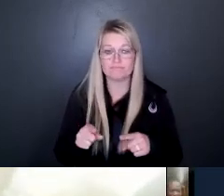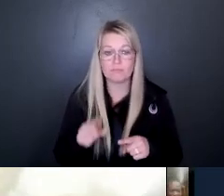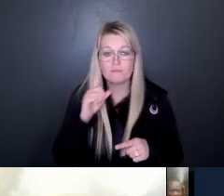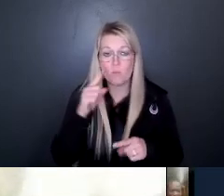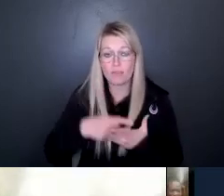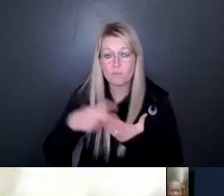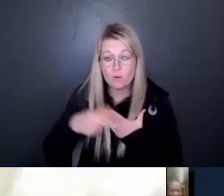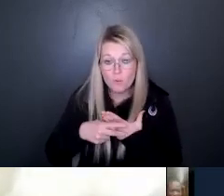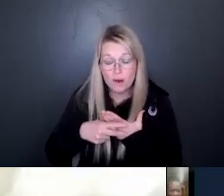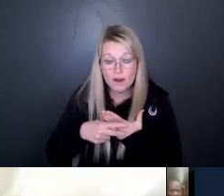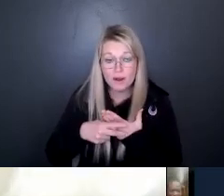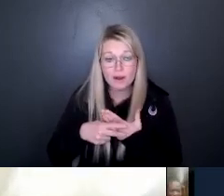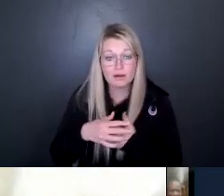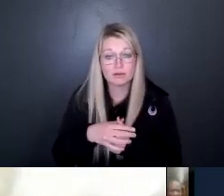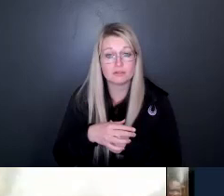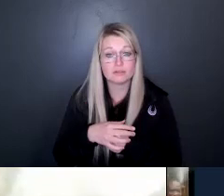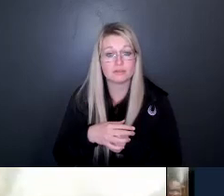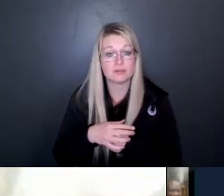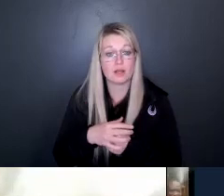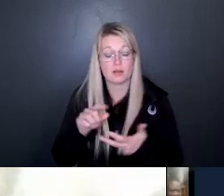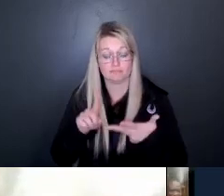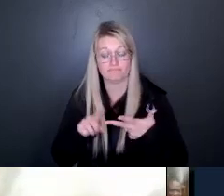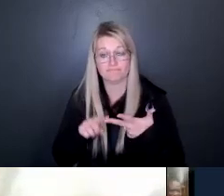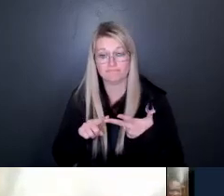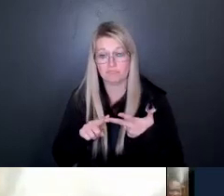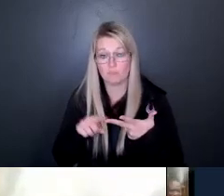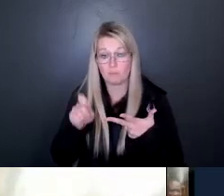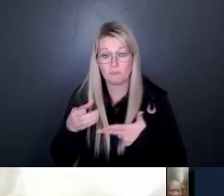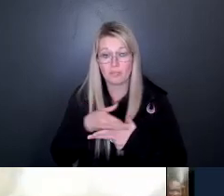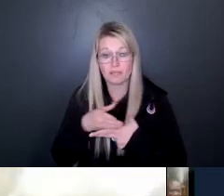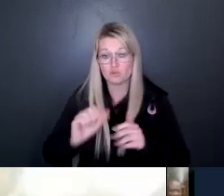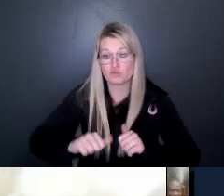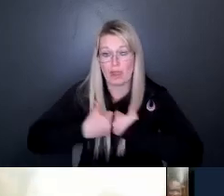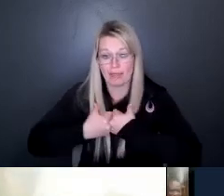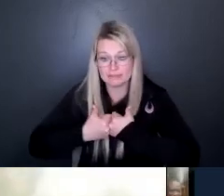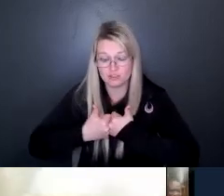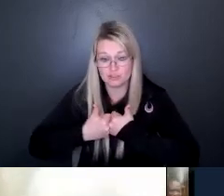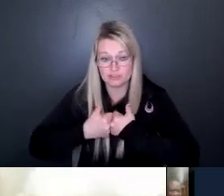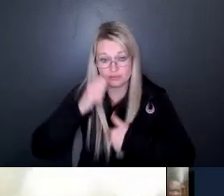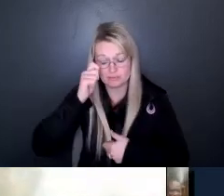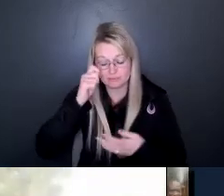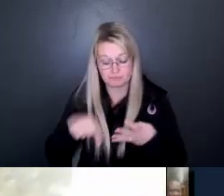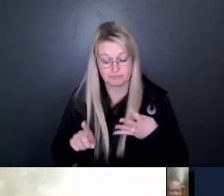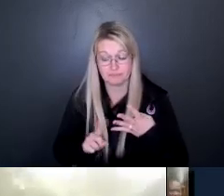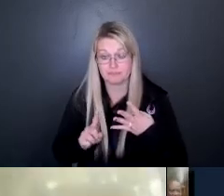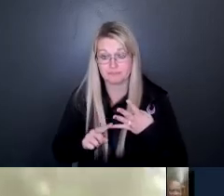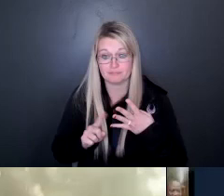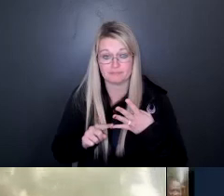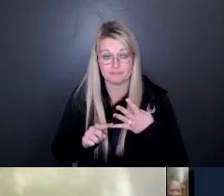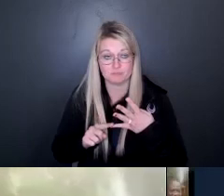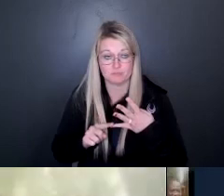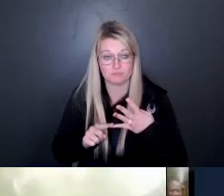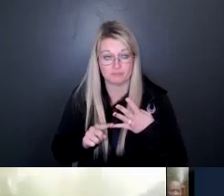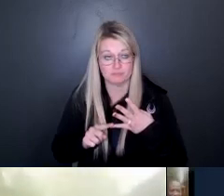program. Part 3, we shall share the challenges. And the part 4